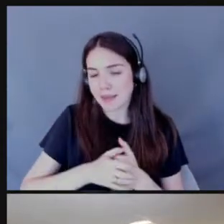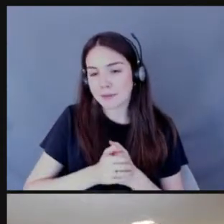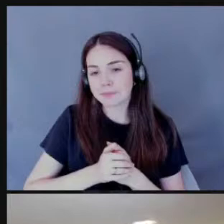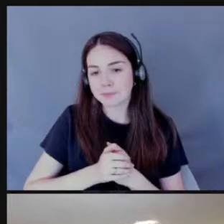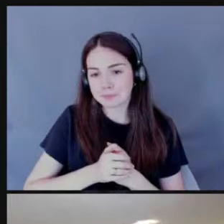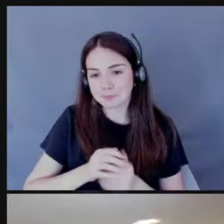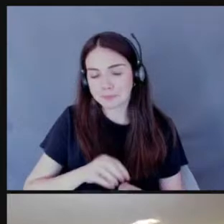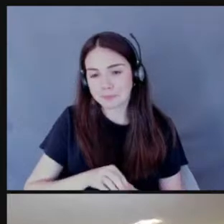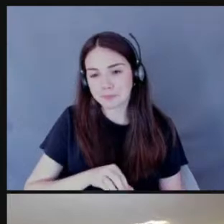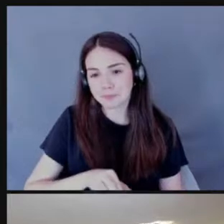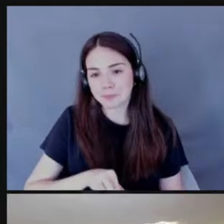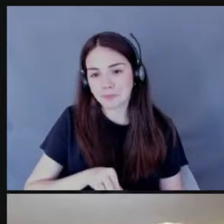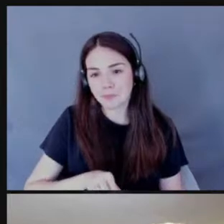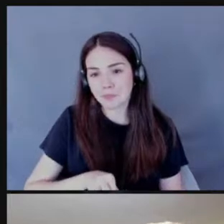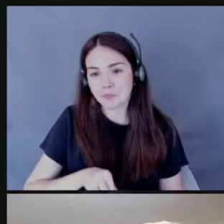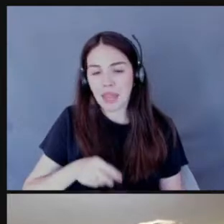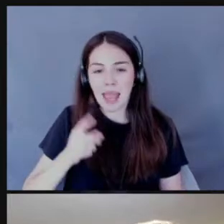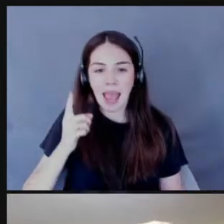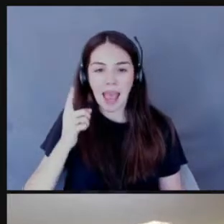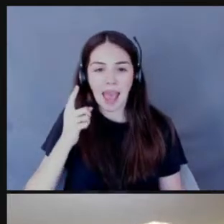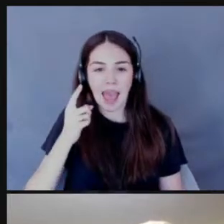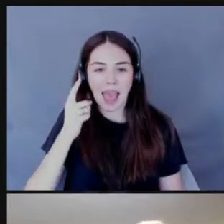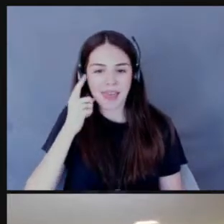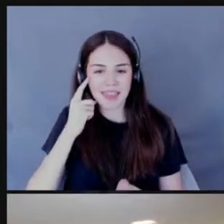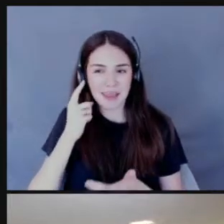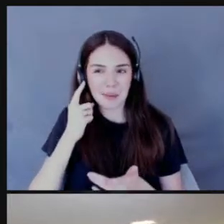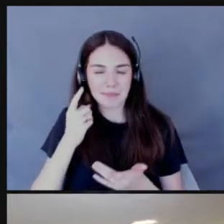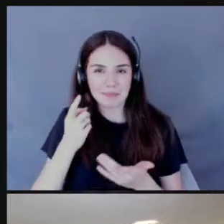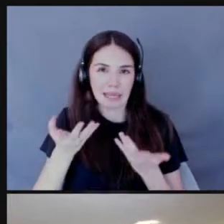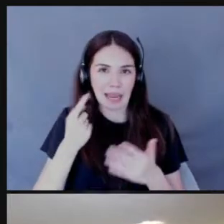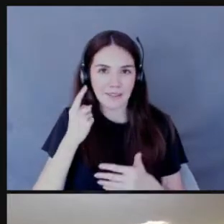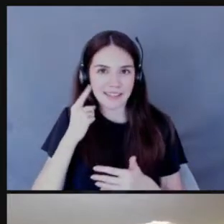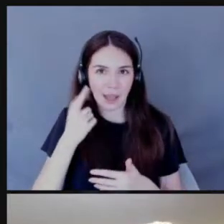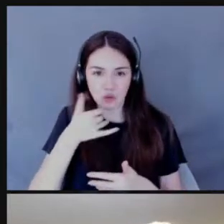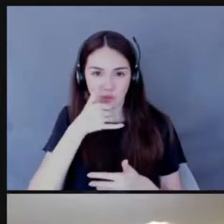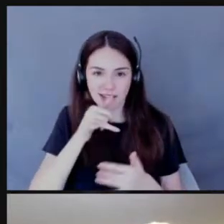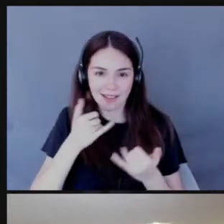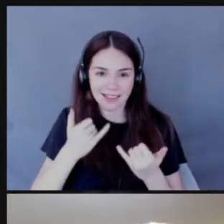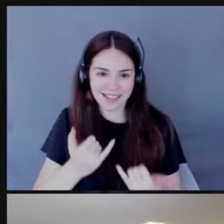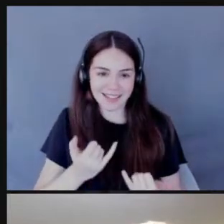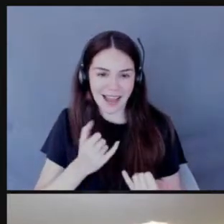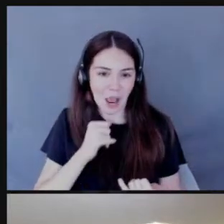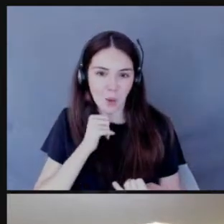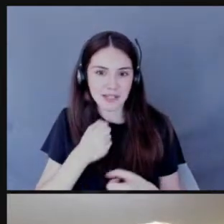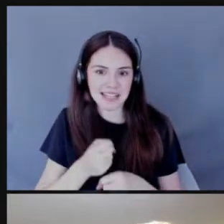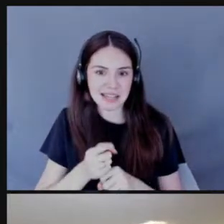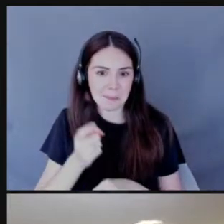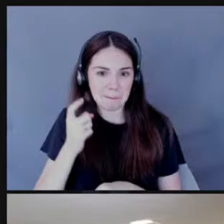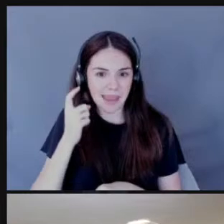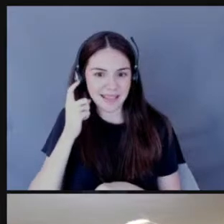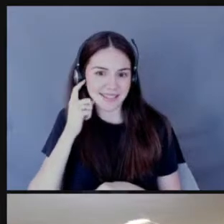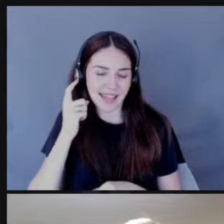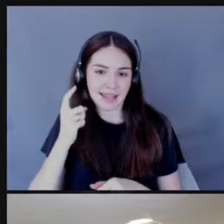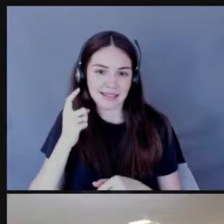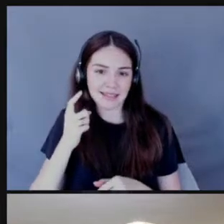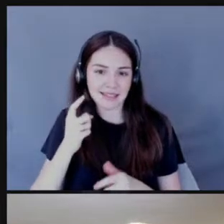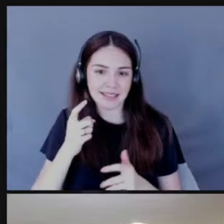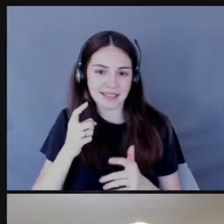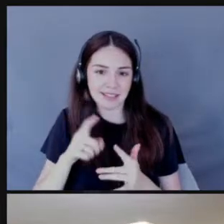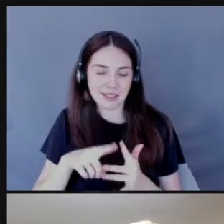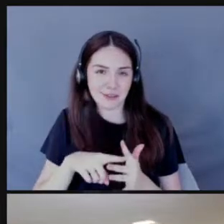I think it probably sounds pretty ridiculous to us now. I mean, it doesn't hang together. To begin with, if I was going to